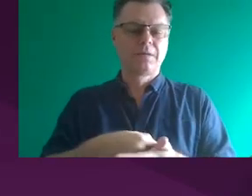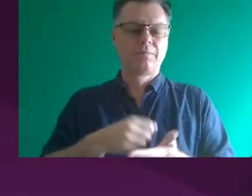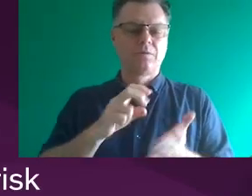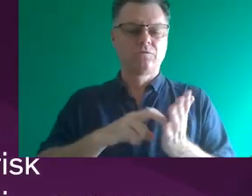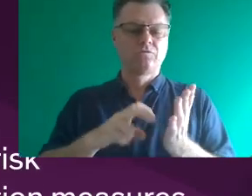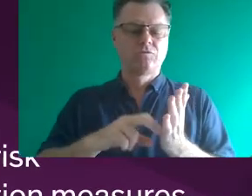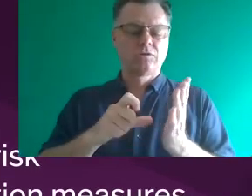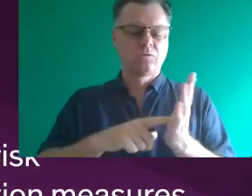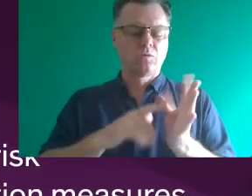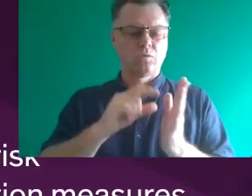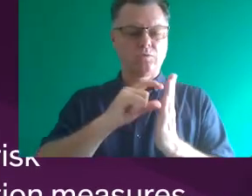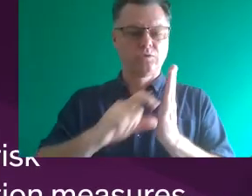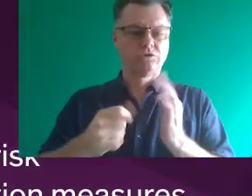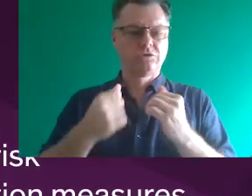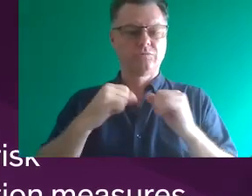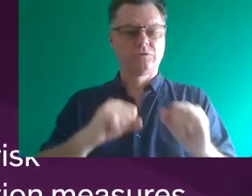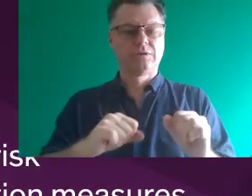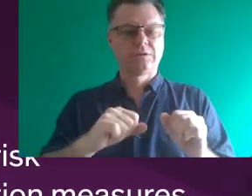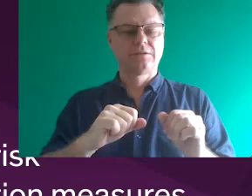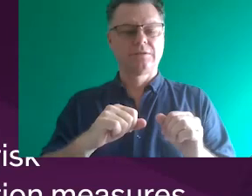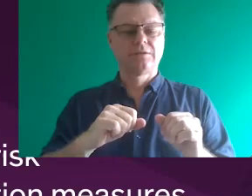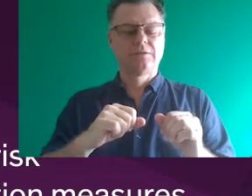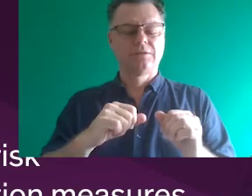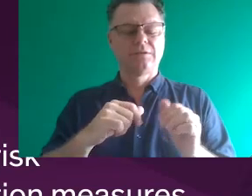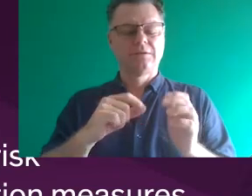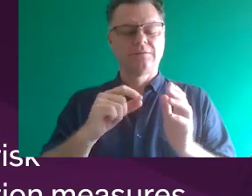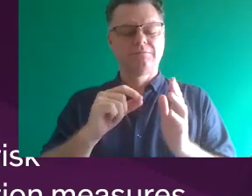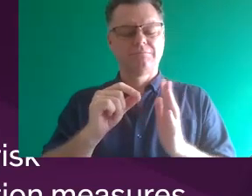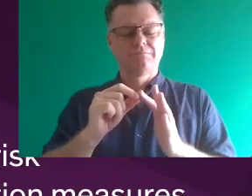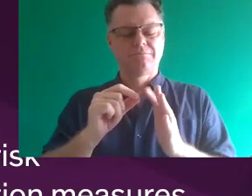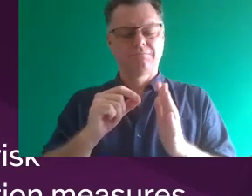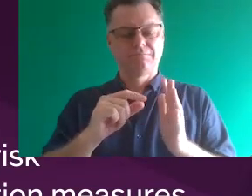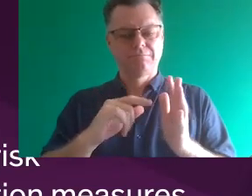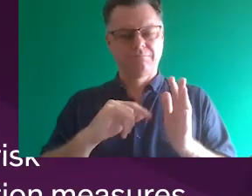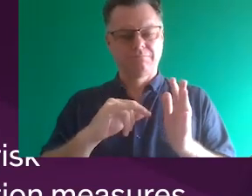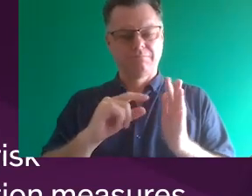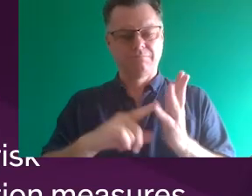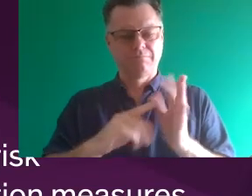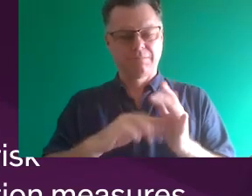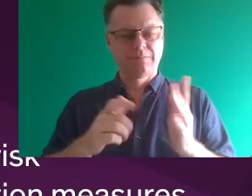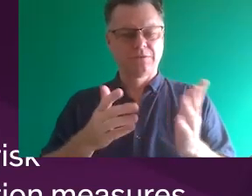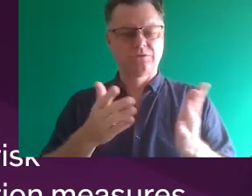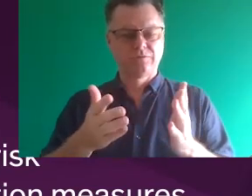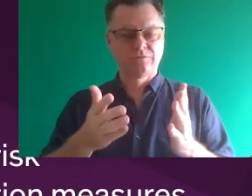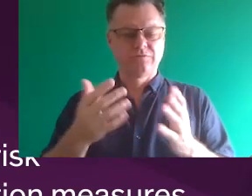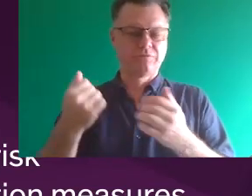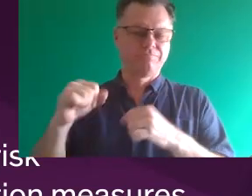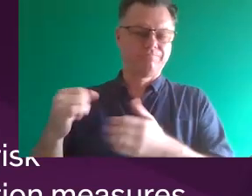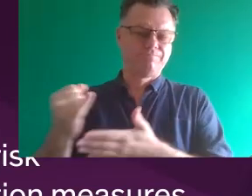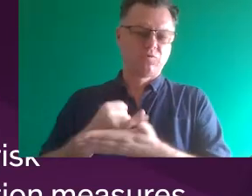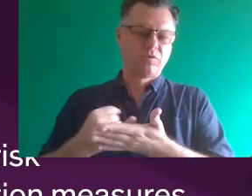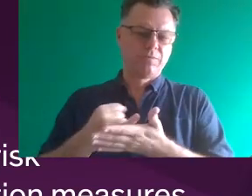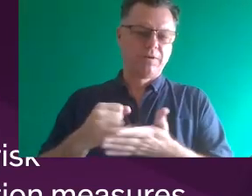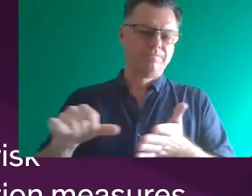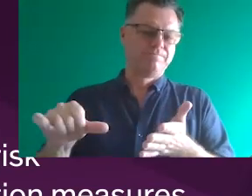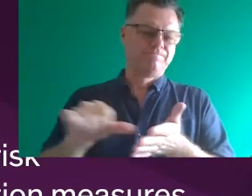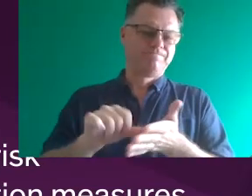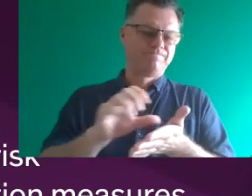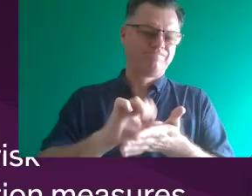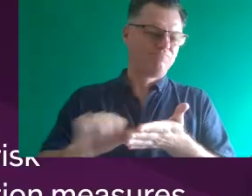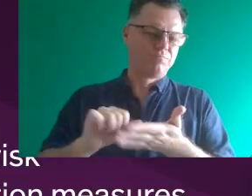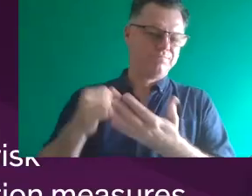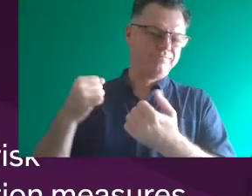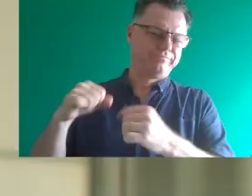projects. And mandate minimum contracting clauses that protect the public sector from corrupt practices and that drive and support